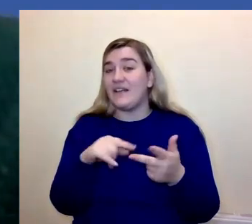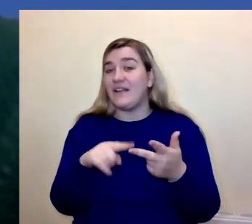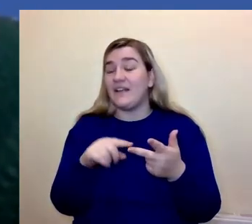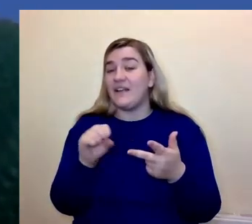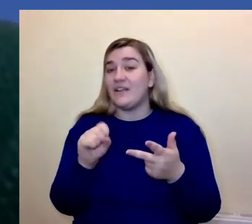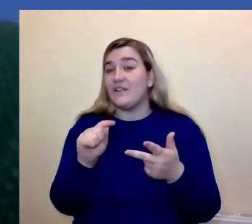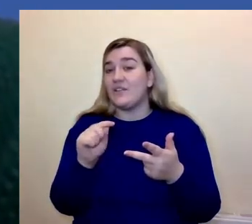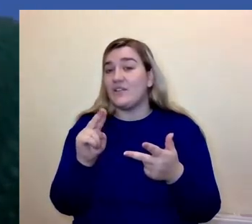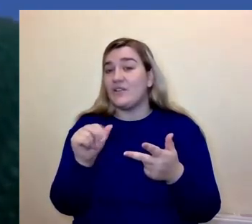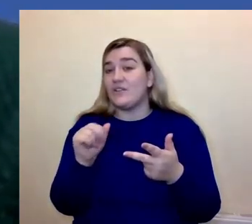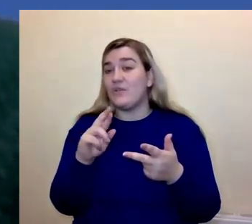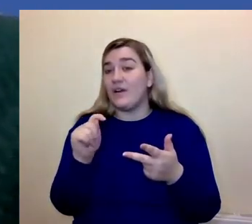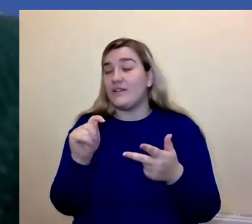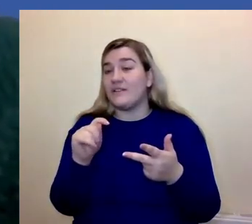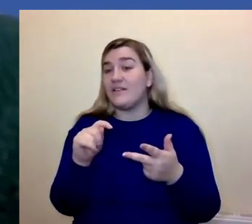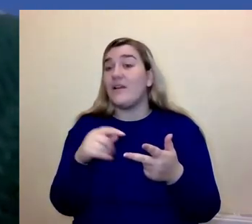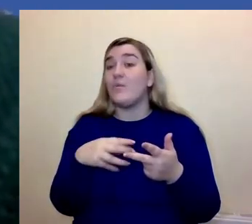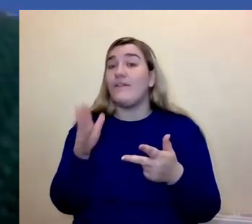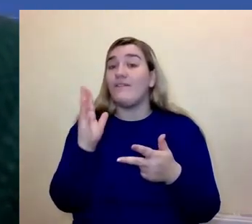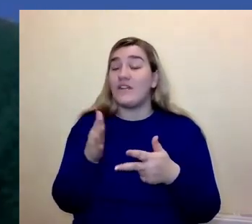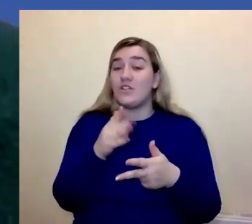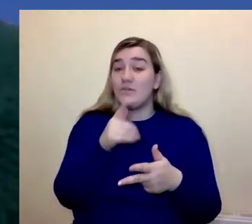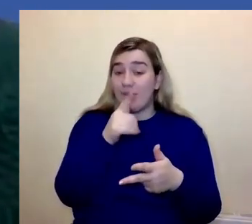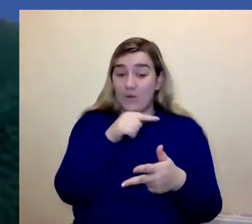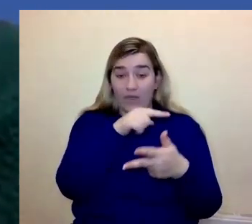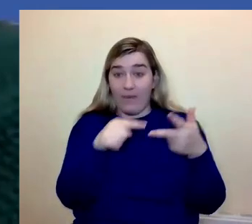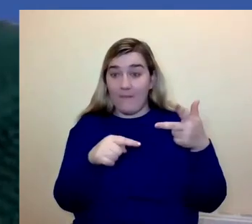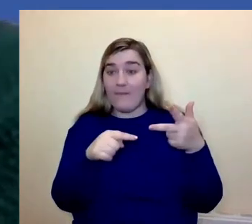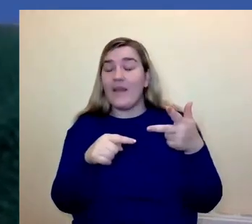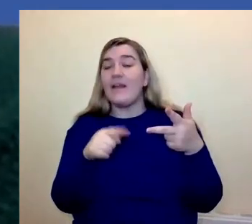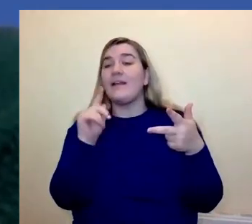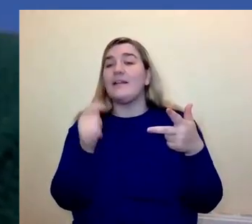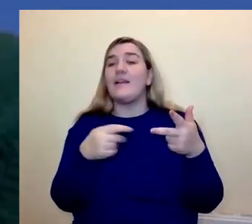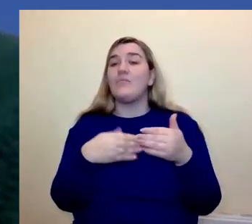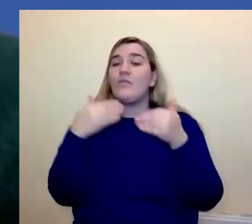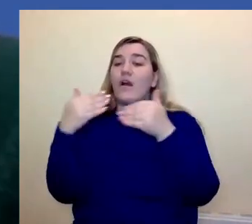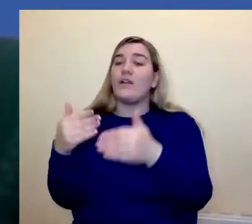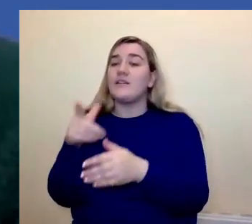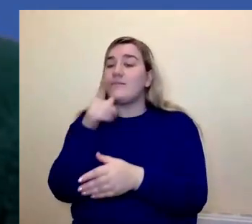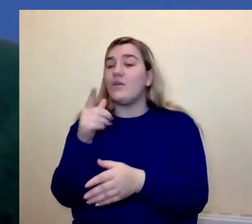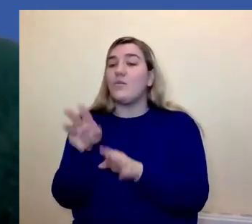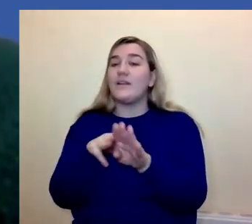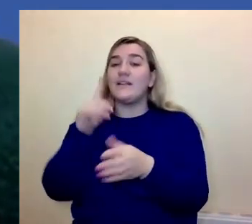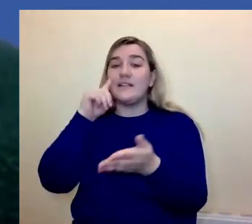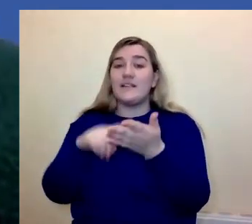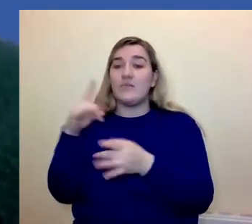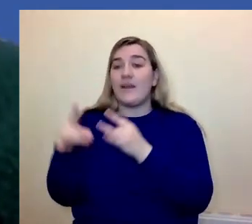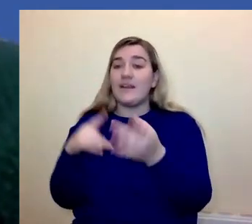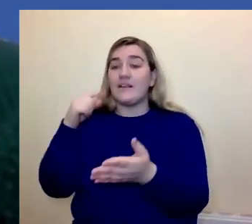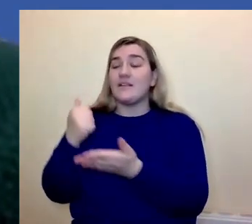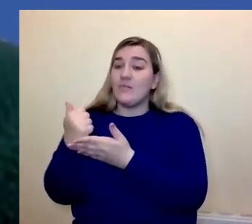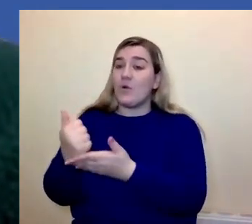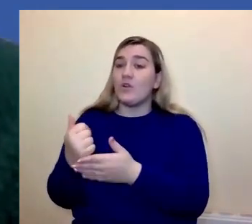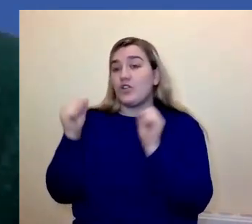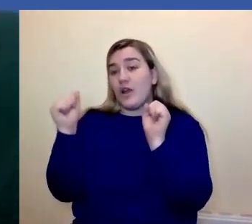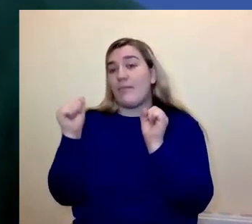And after I've spoken to them, I will then move on to speaking with our decision support champion, with